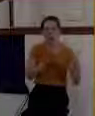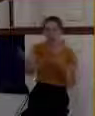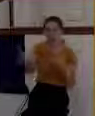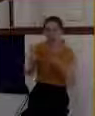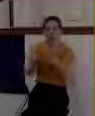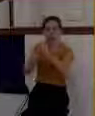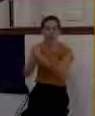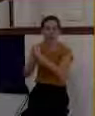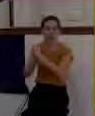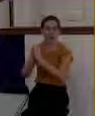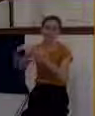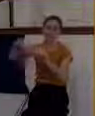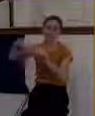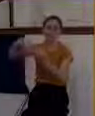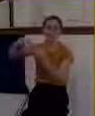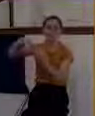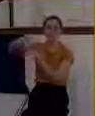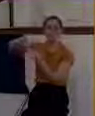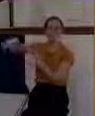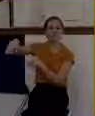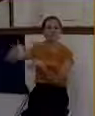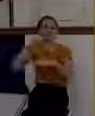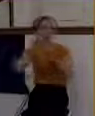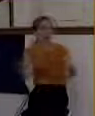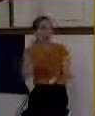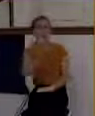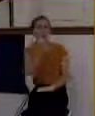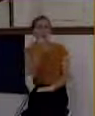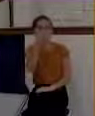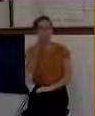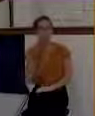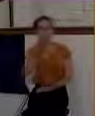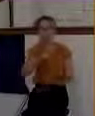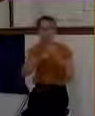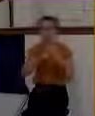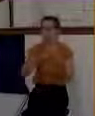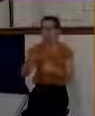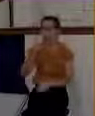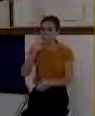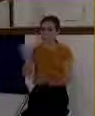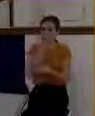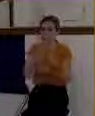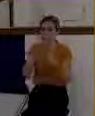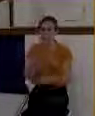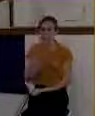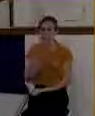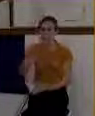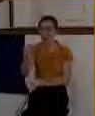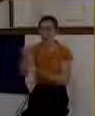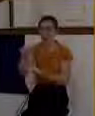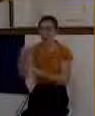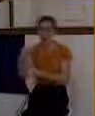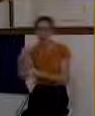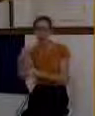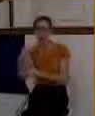doomed to overcome their separation only in death. Judah will be buried in an alien land,